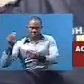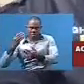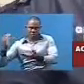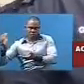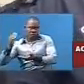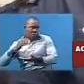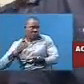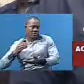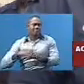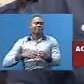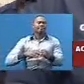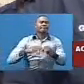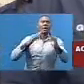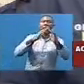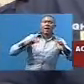searches,